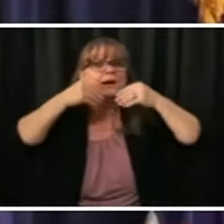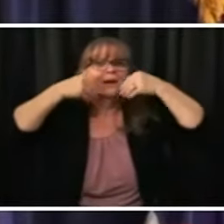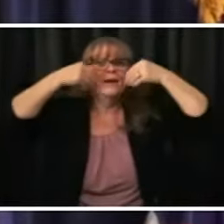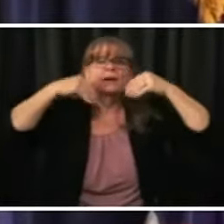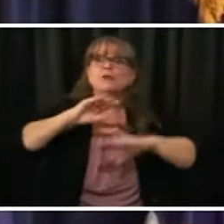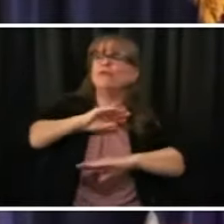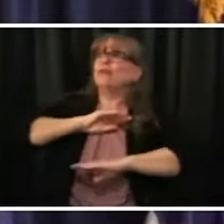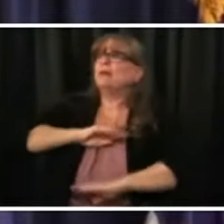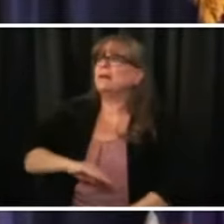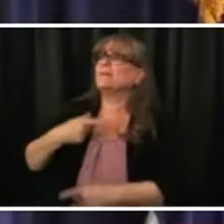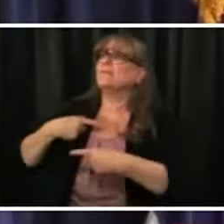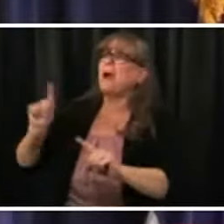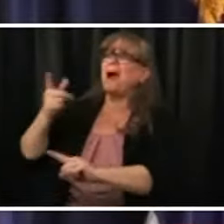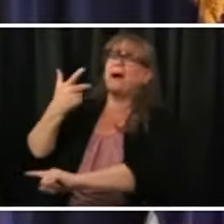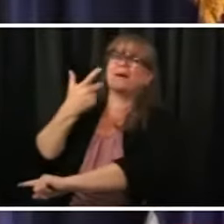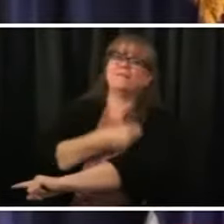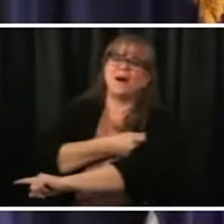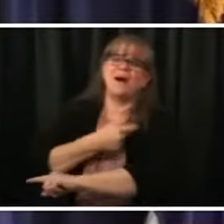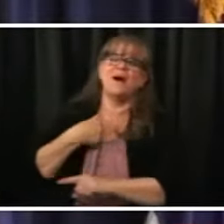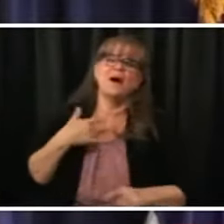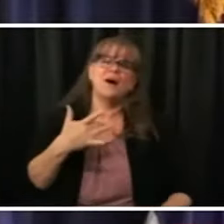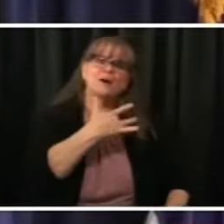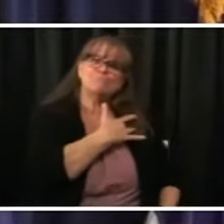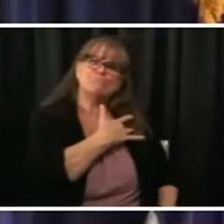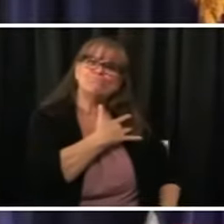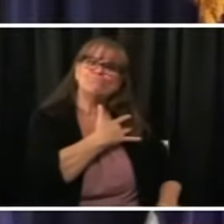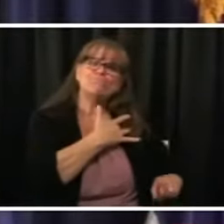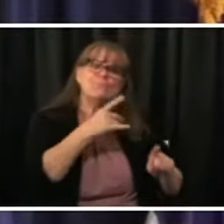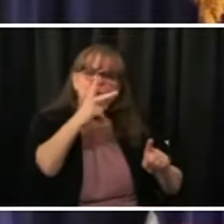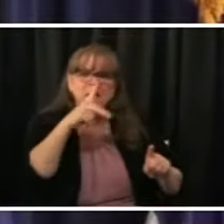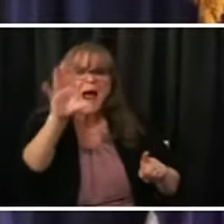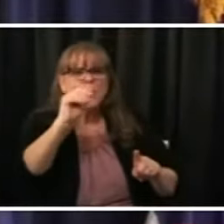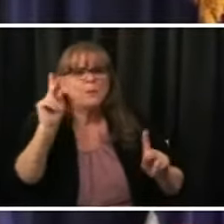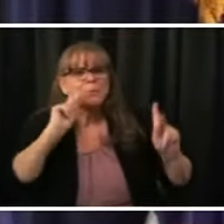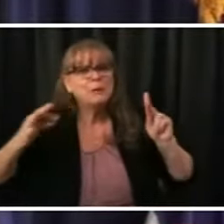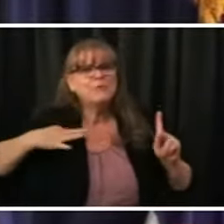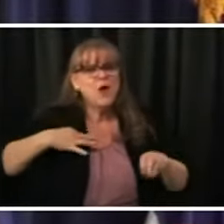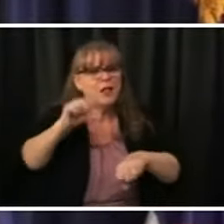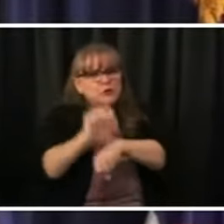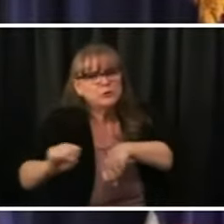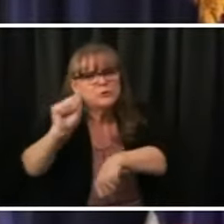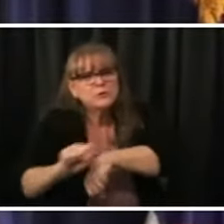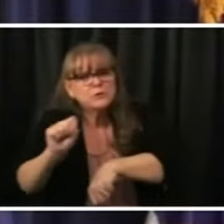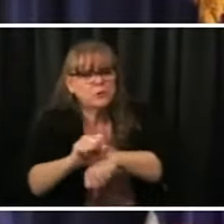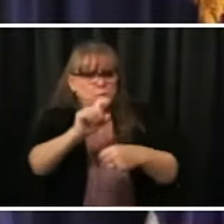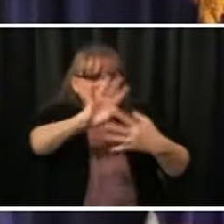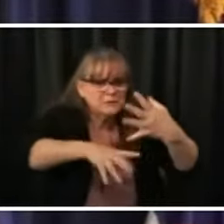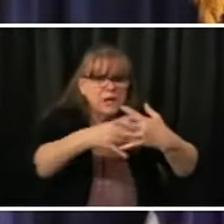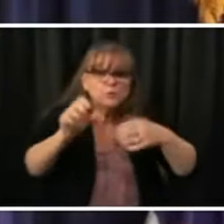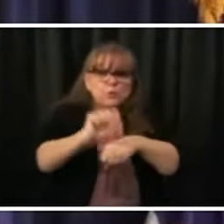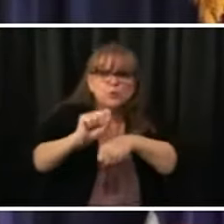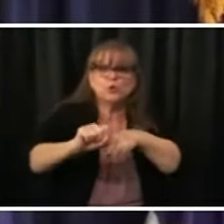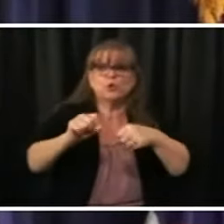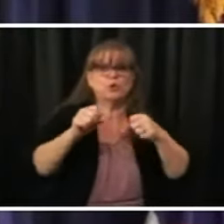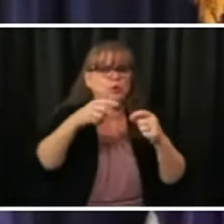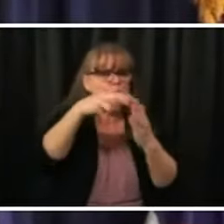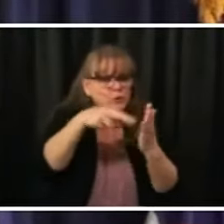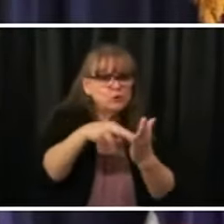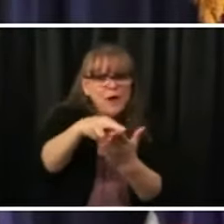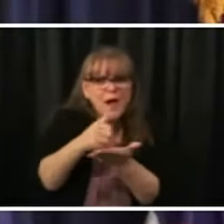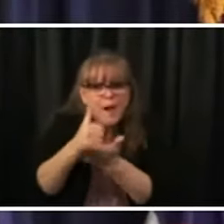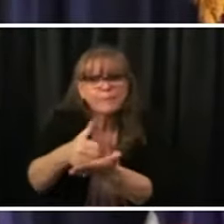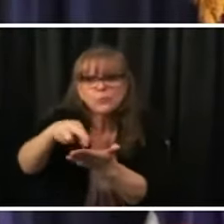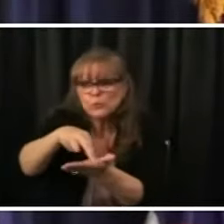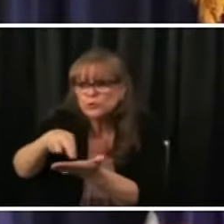centers, not just those with medical backgrounds administering the vaccines, but people helping seniors register, people helping with traffic, people helping with